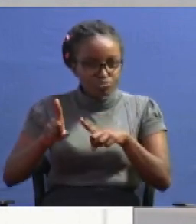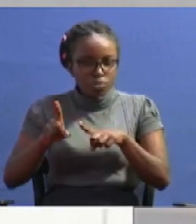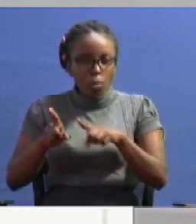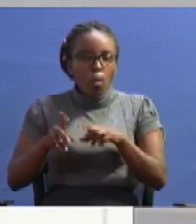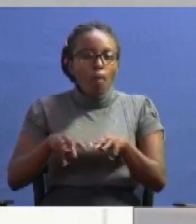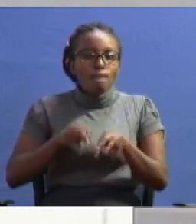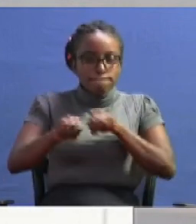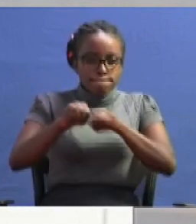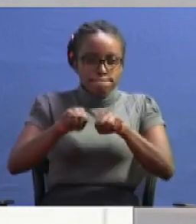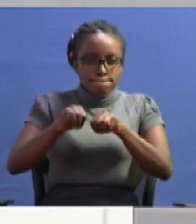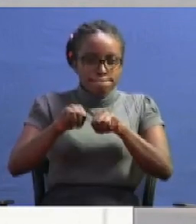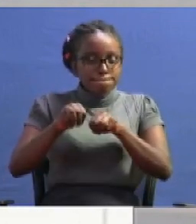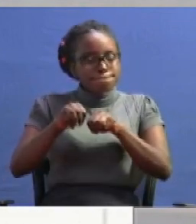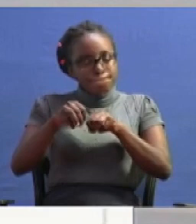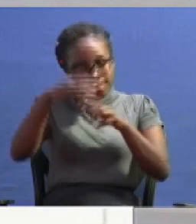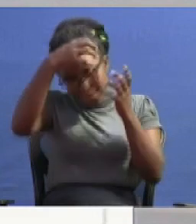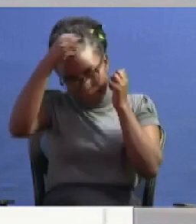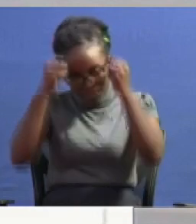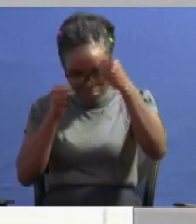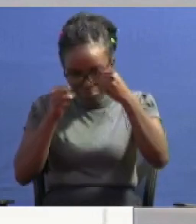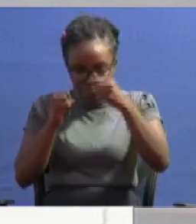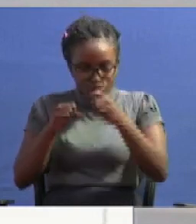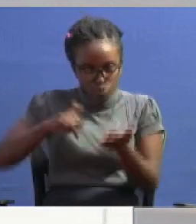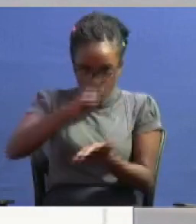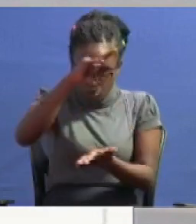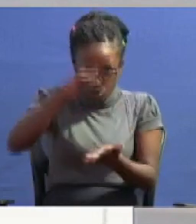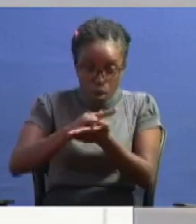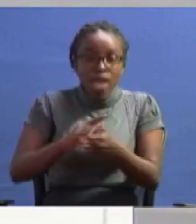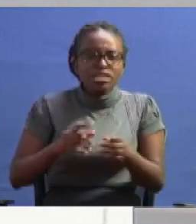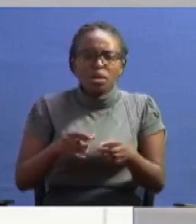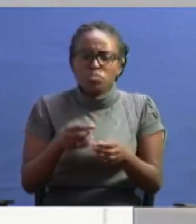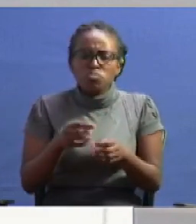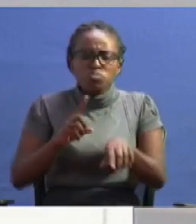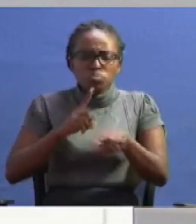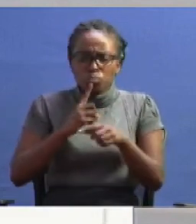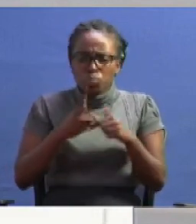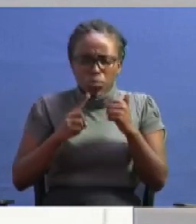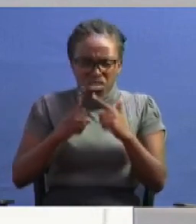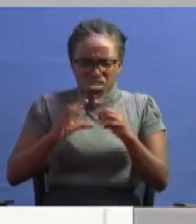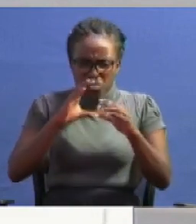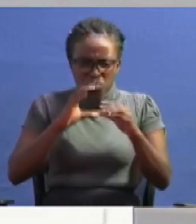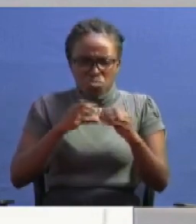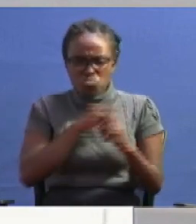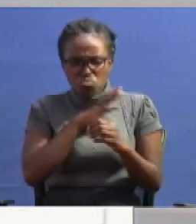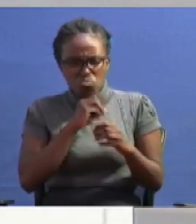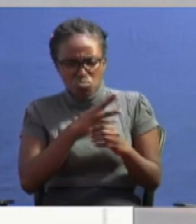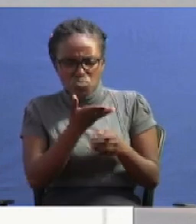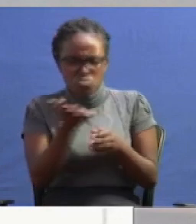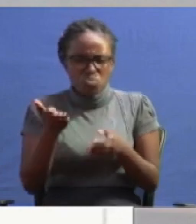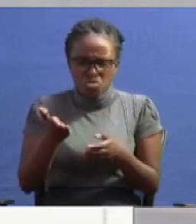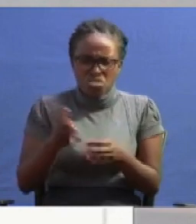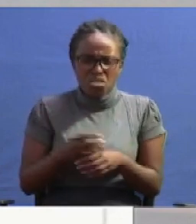some of the complaints that Deputy President is, just complaining about what is happening to him.